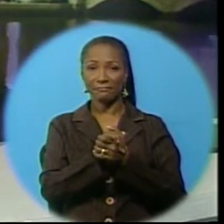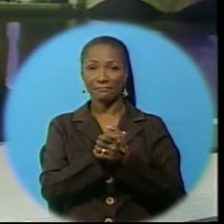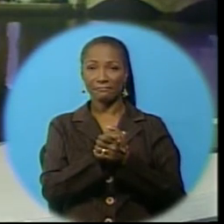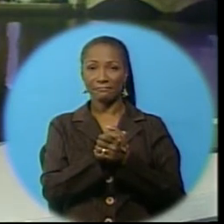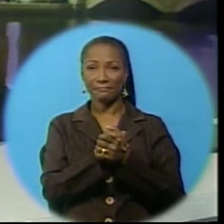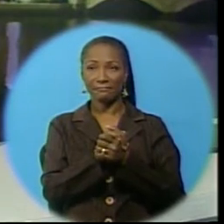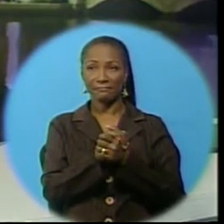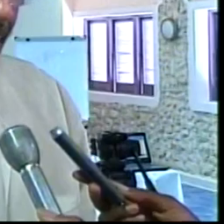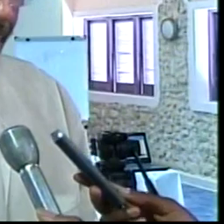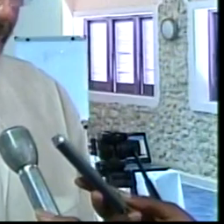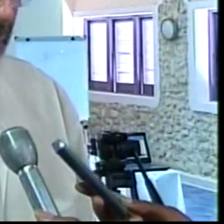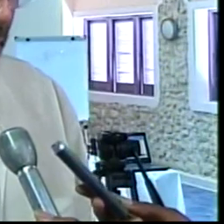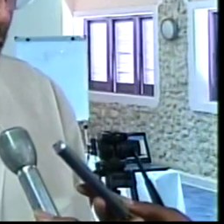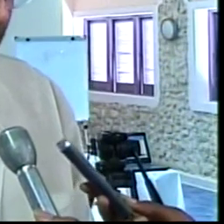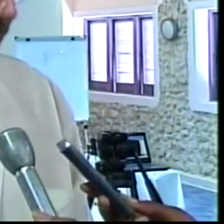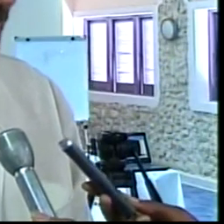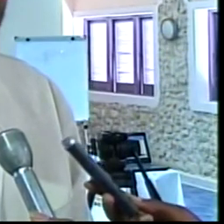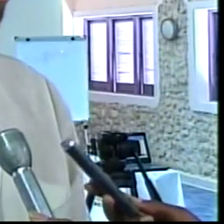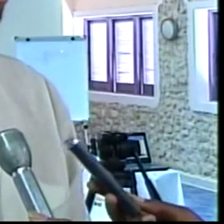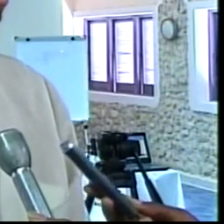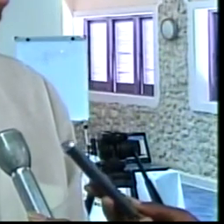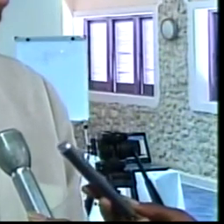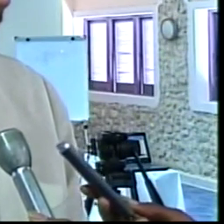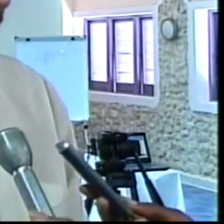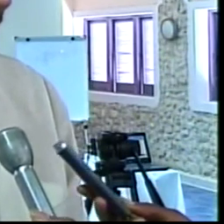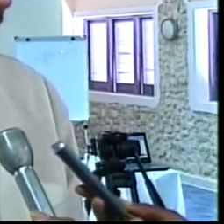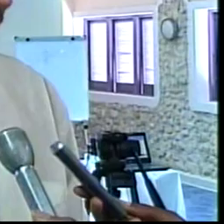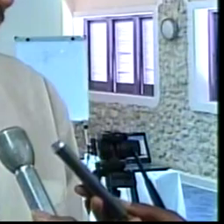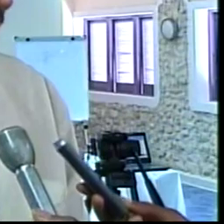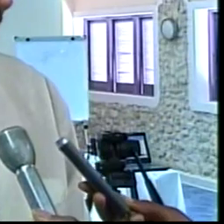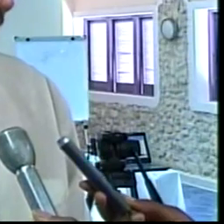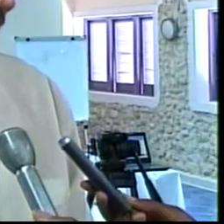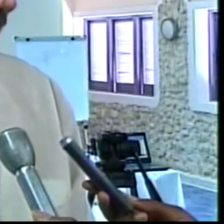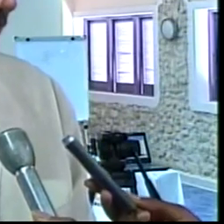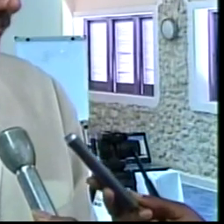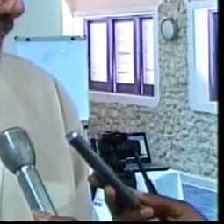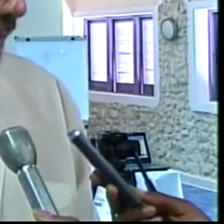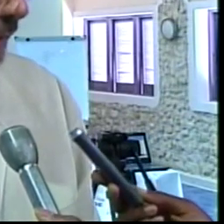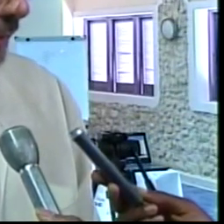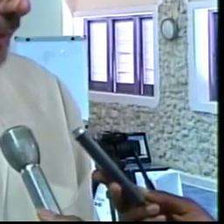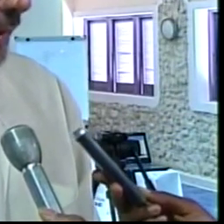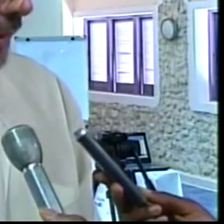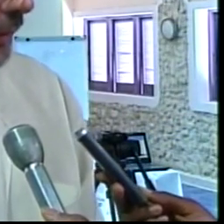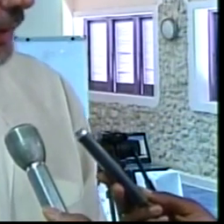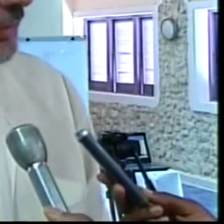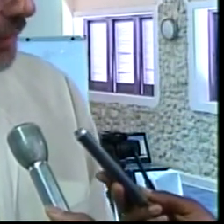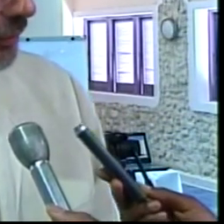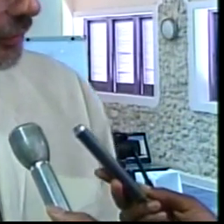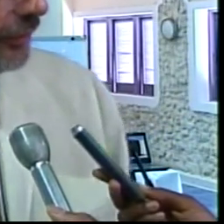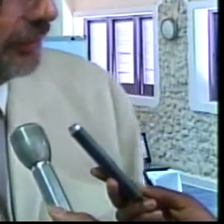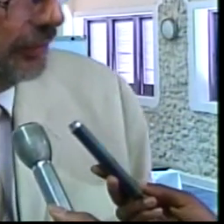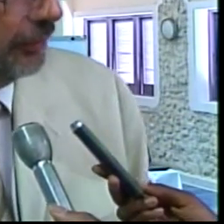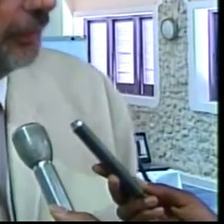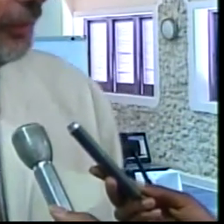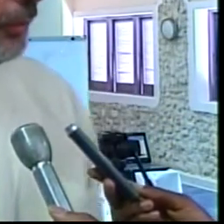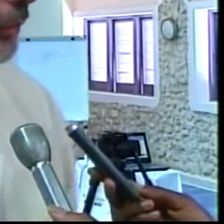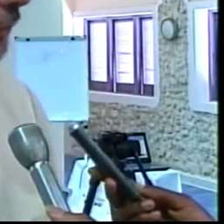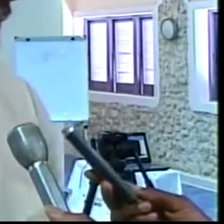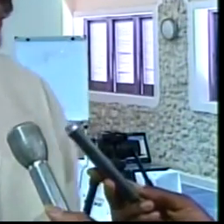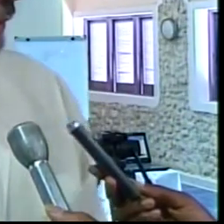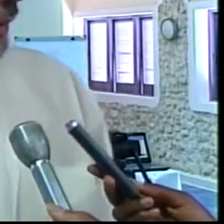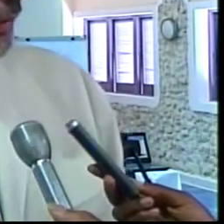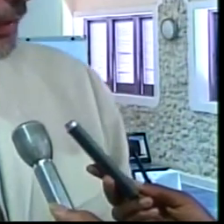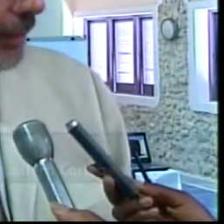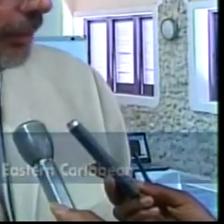I cannot prejudge what will happen in these dialogues, but I would expect that in many cases the dialogue itself will